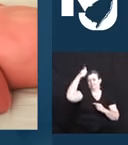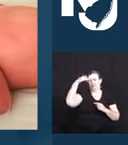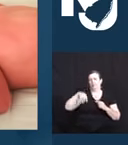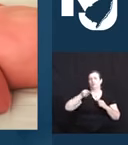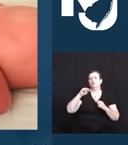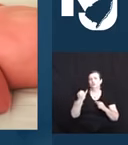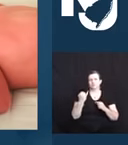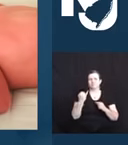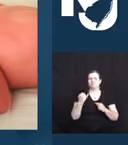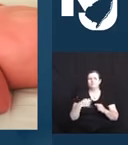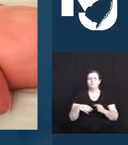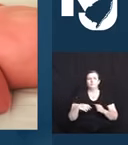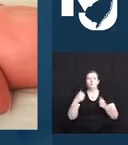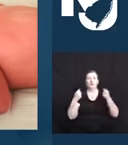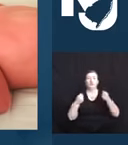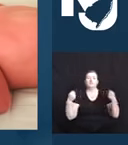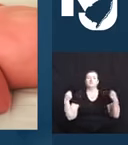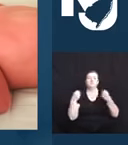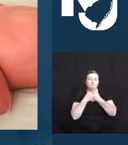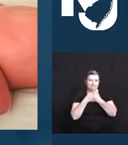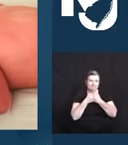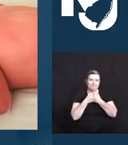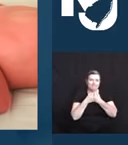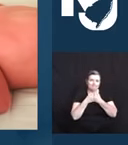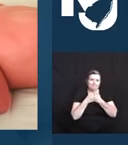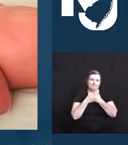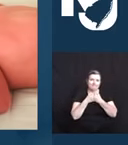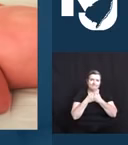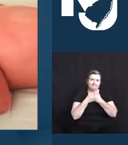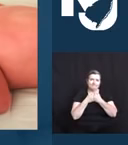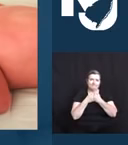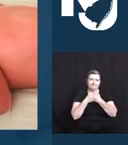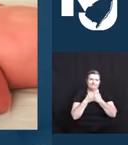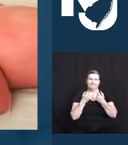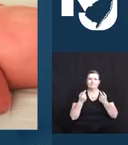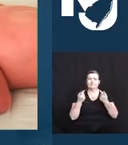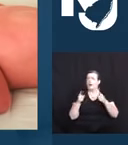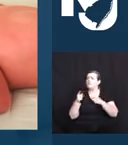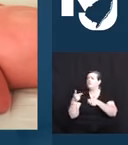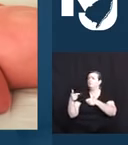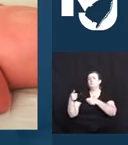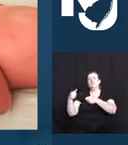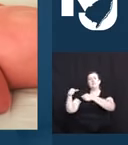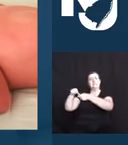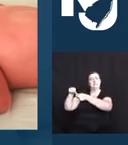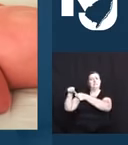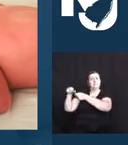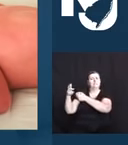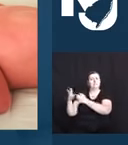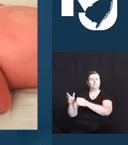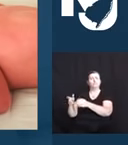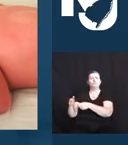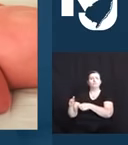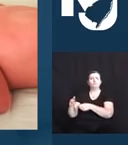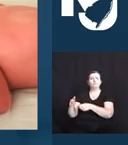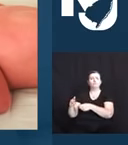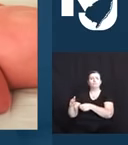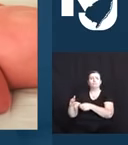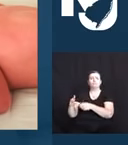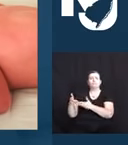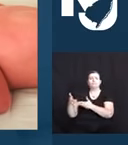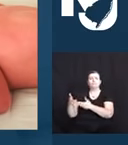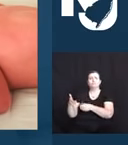the wake of Superstorm Sandy, he was, by the way, driving from the gas station he had opened to supply the vehicles for